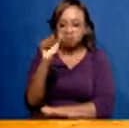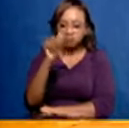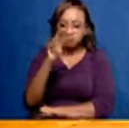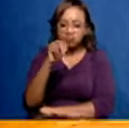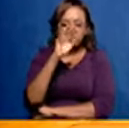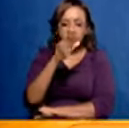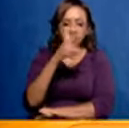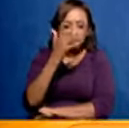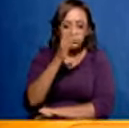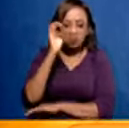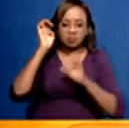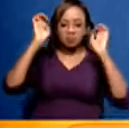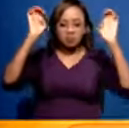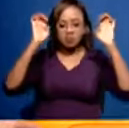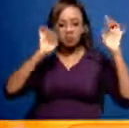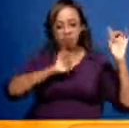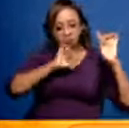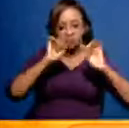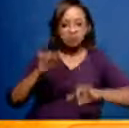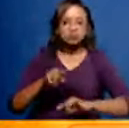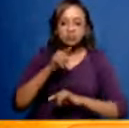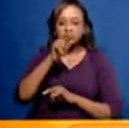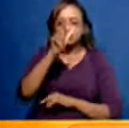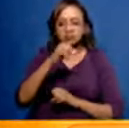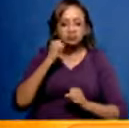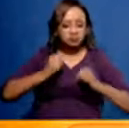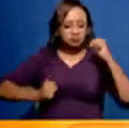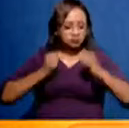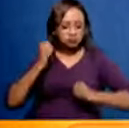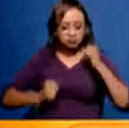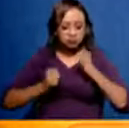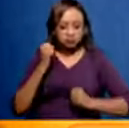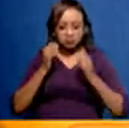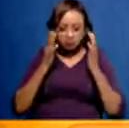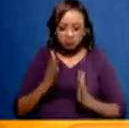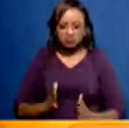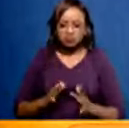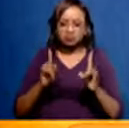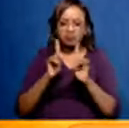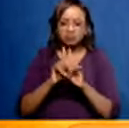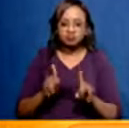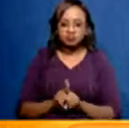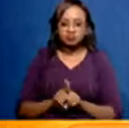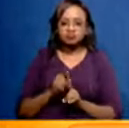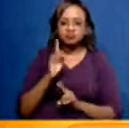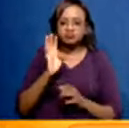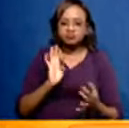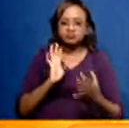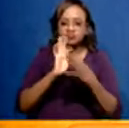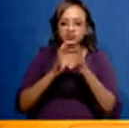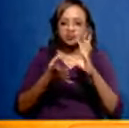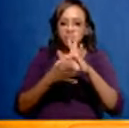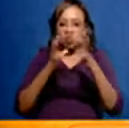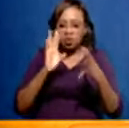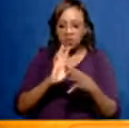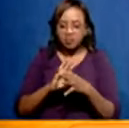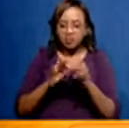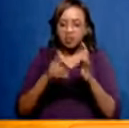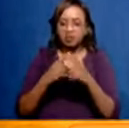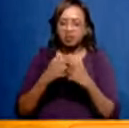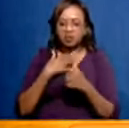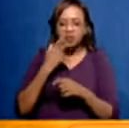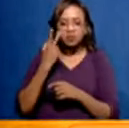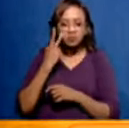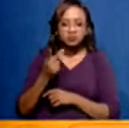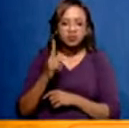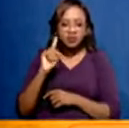fled from Ethiopia. And she was a marathon runner. And she joined the Olympics. And she was the first